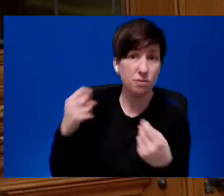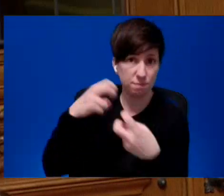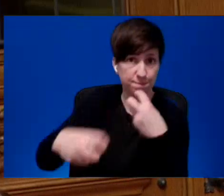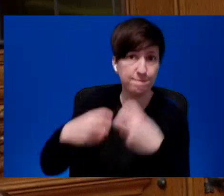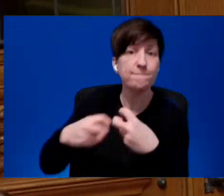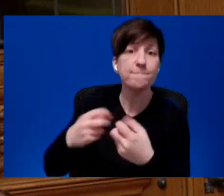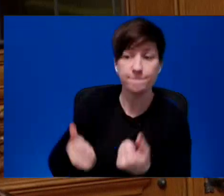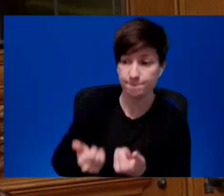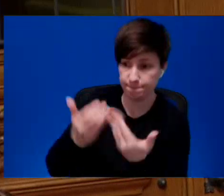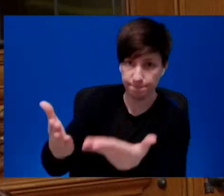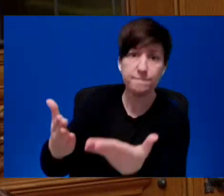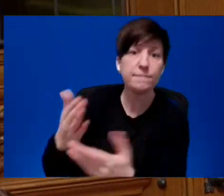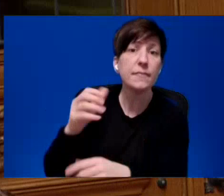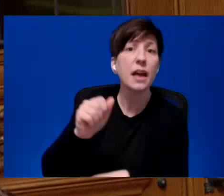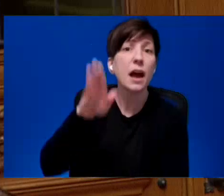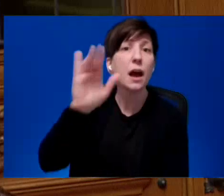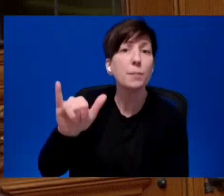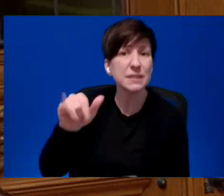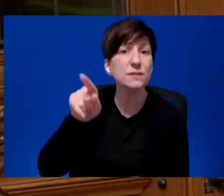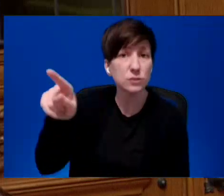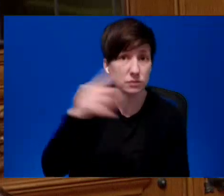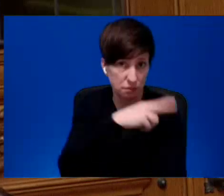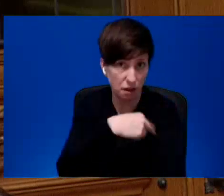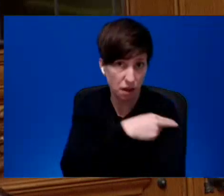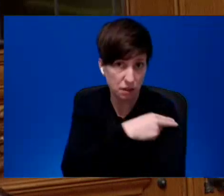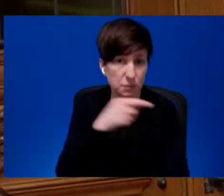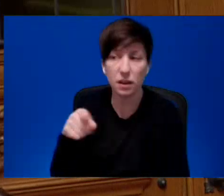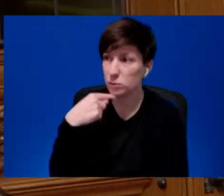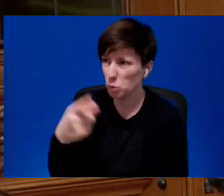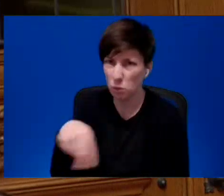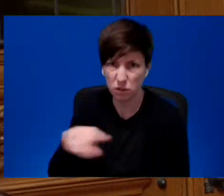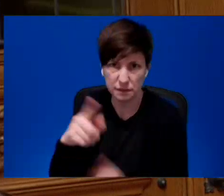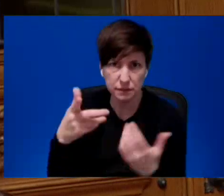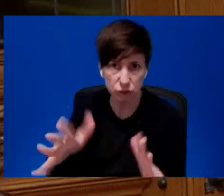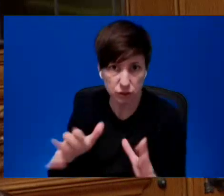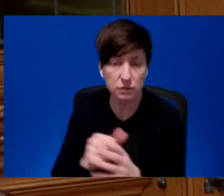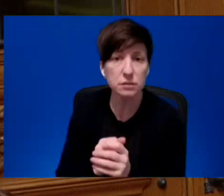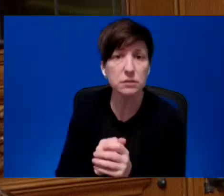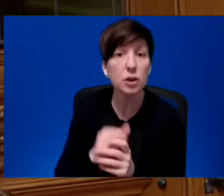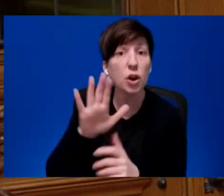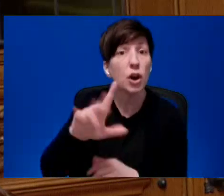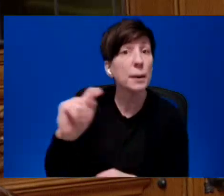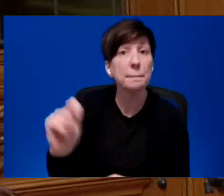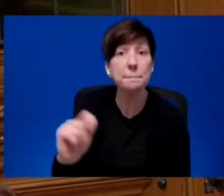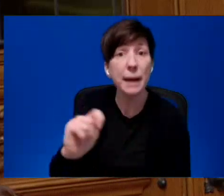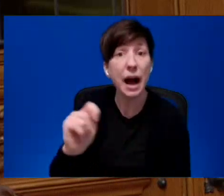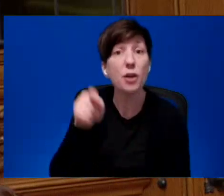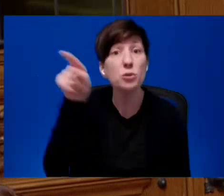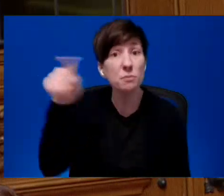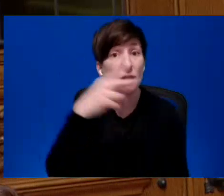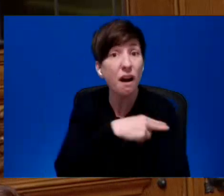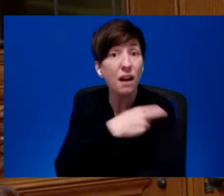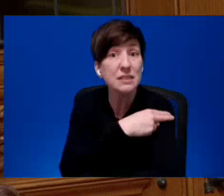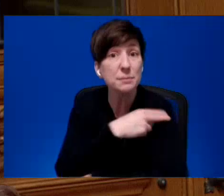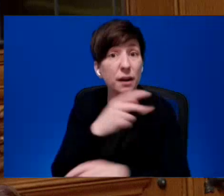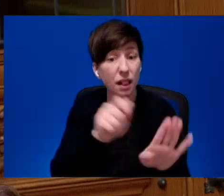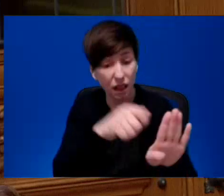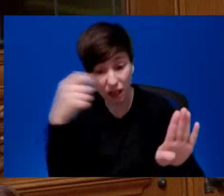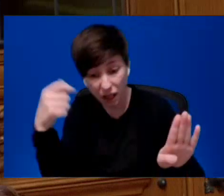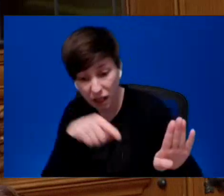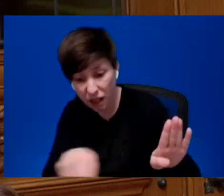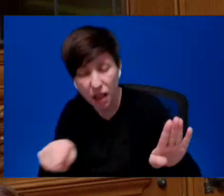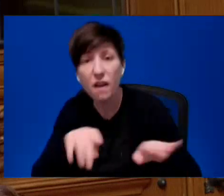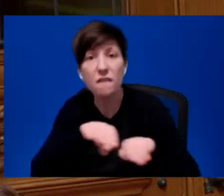told this House about it. Her bathroom had feces on the floor, and patients were crammed